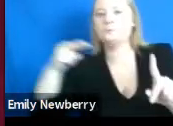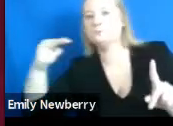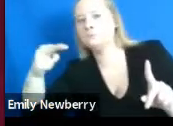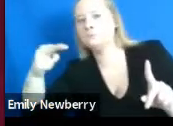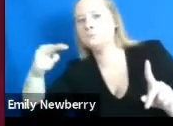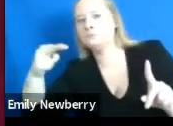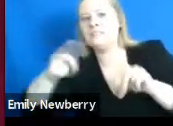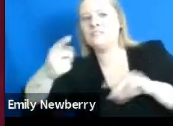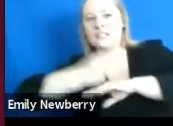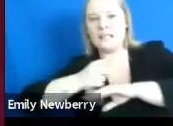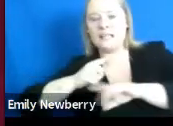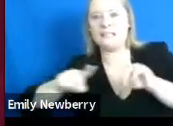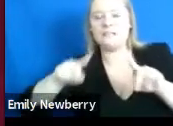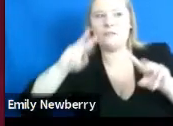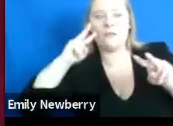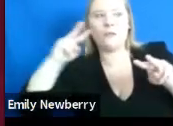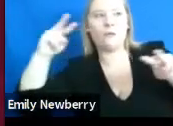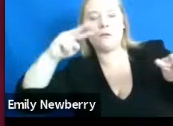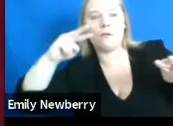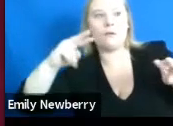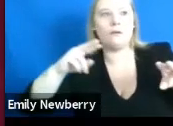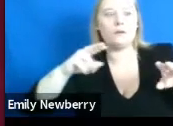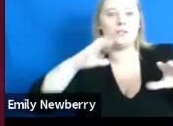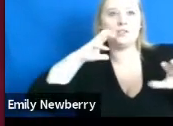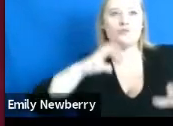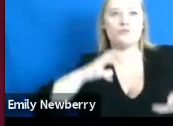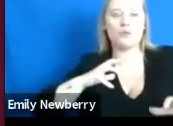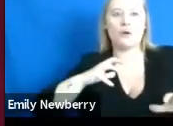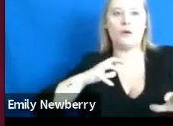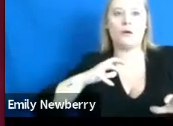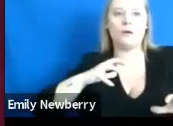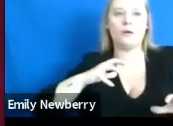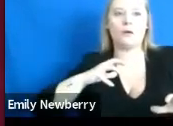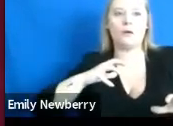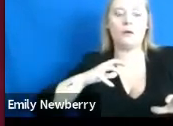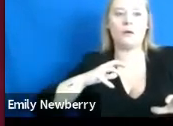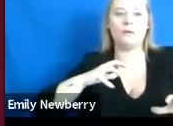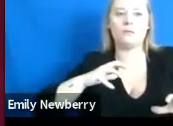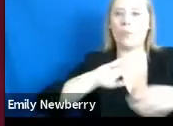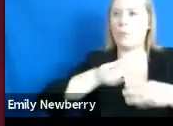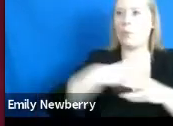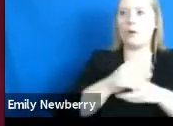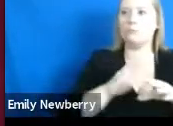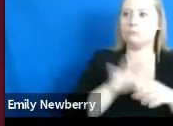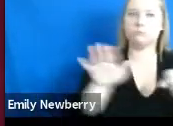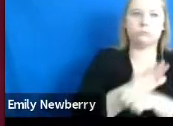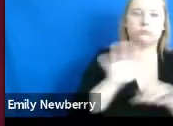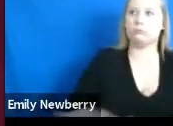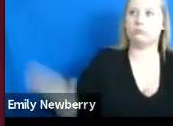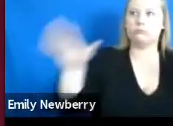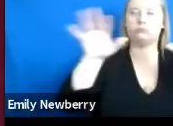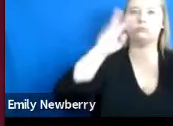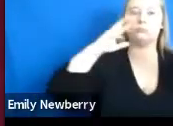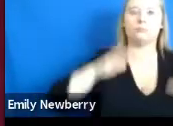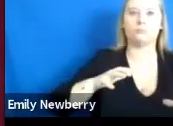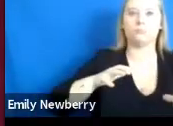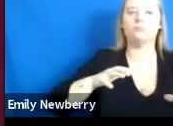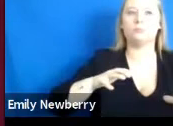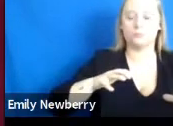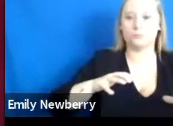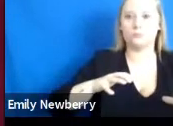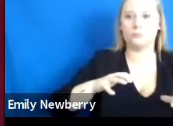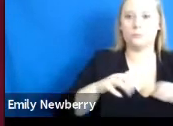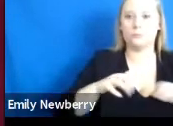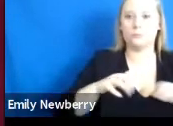it's shocking. And it shocked people worldwide. But as over the